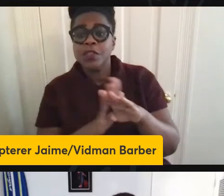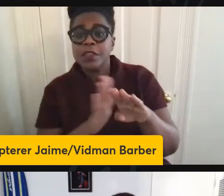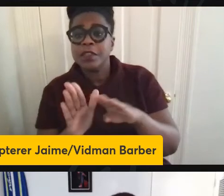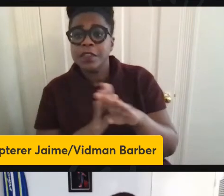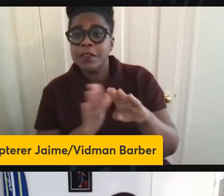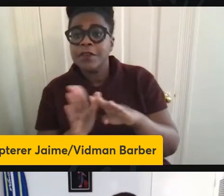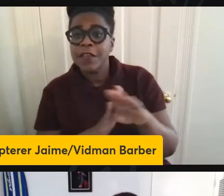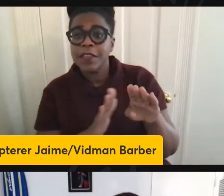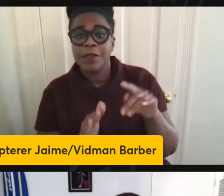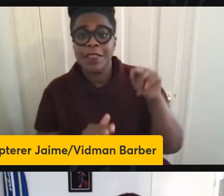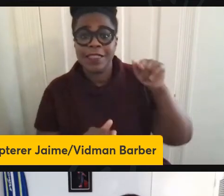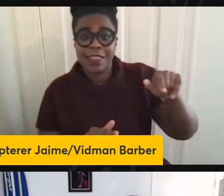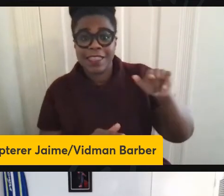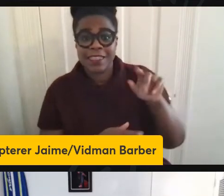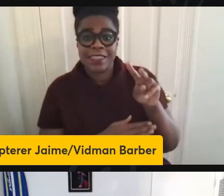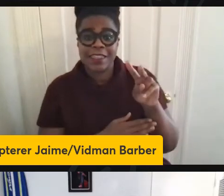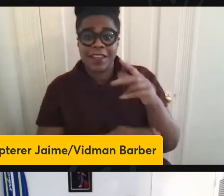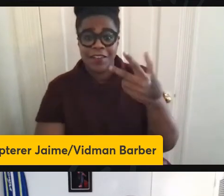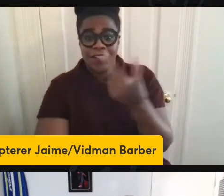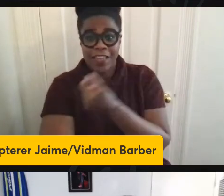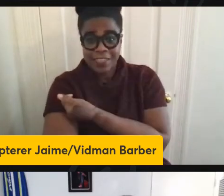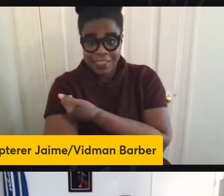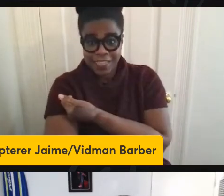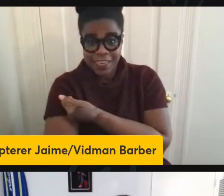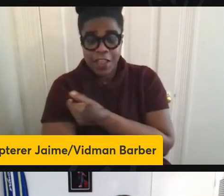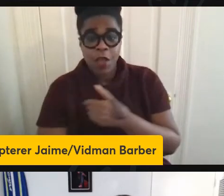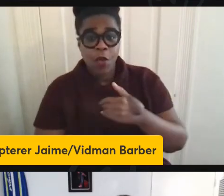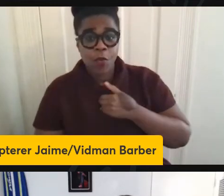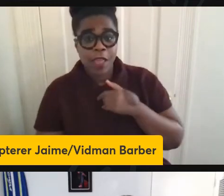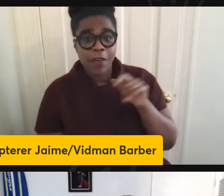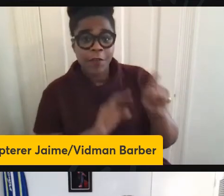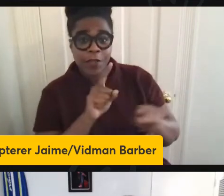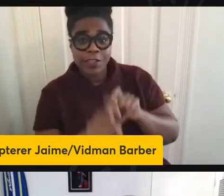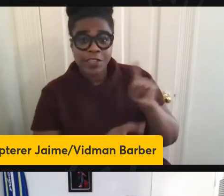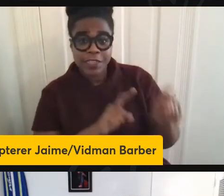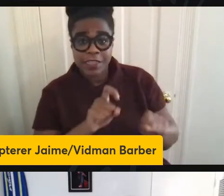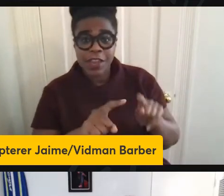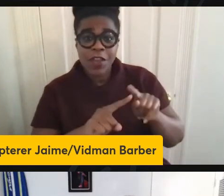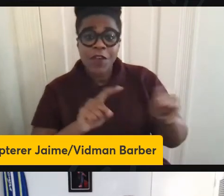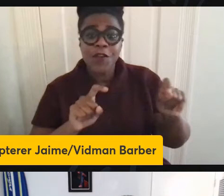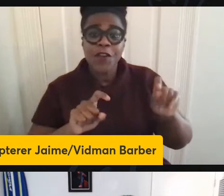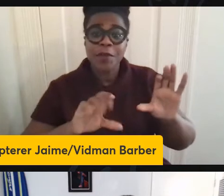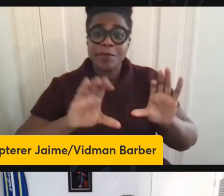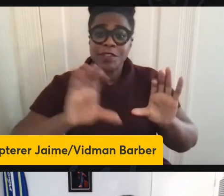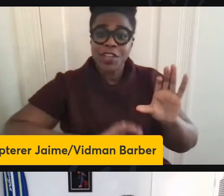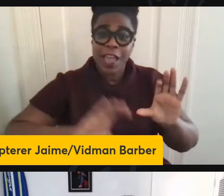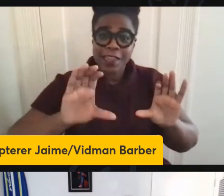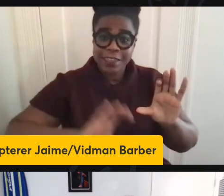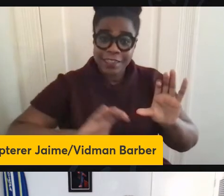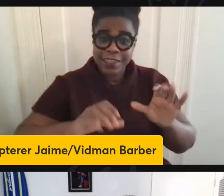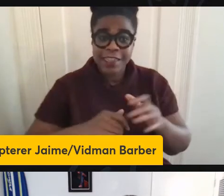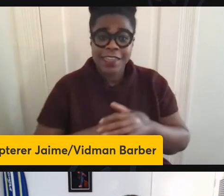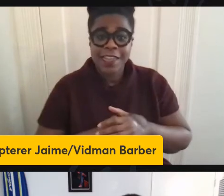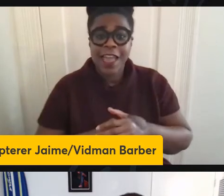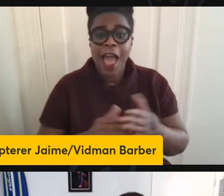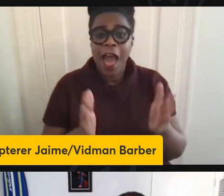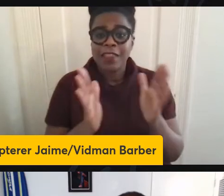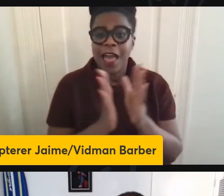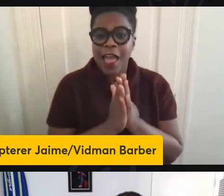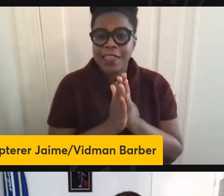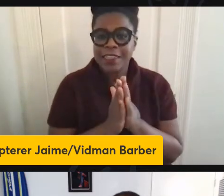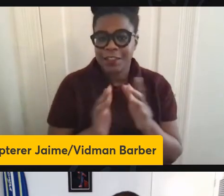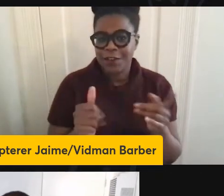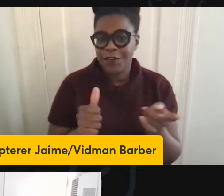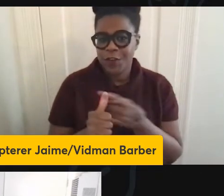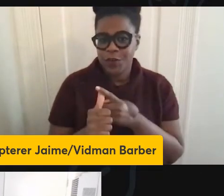vaccine. I think we're going to take some questions from the chat. I'll ask maybe a first